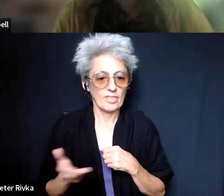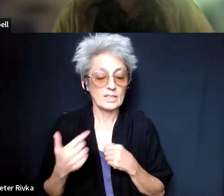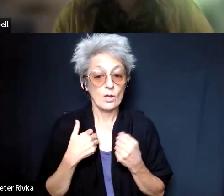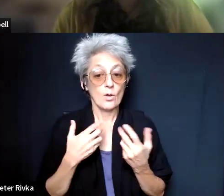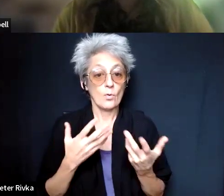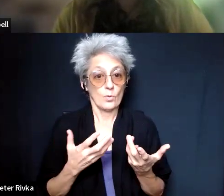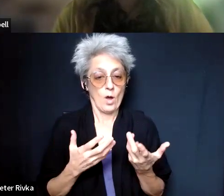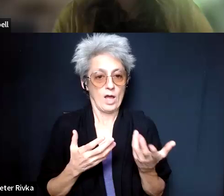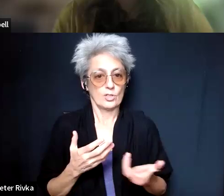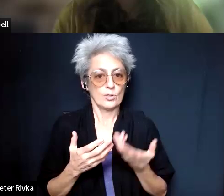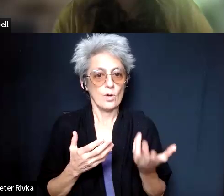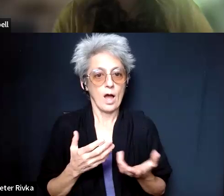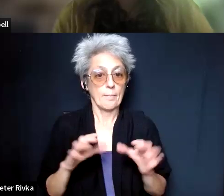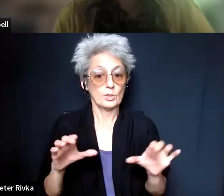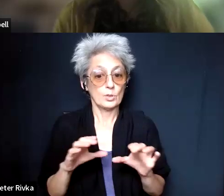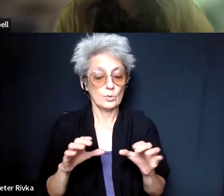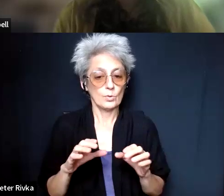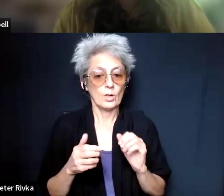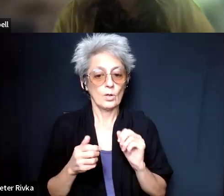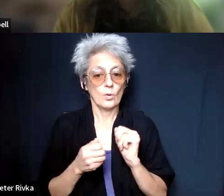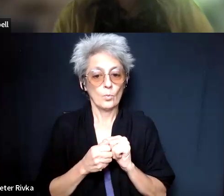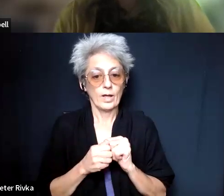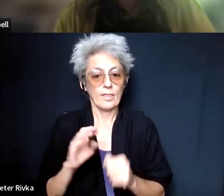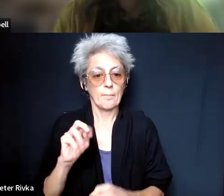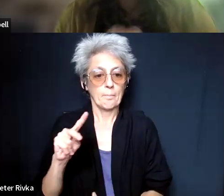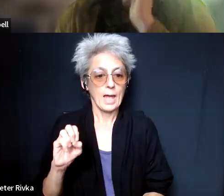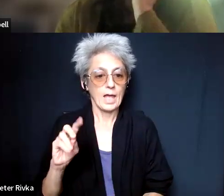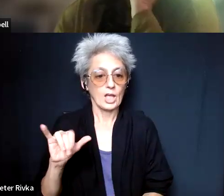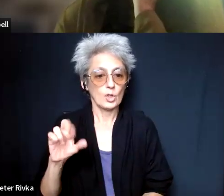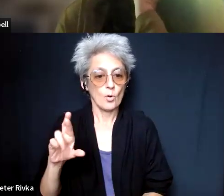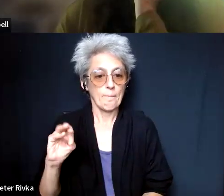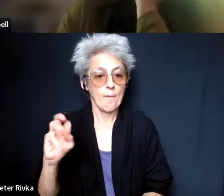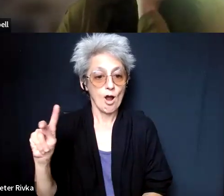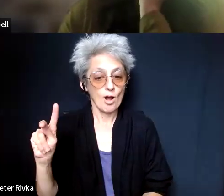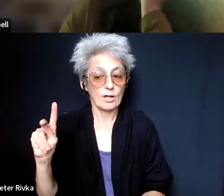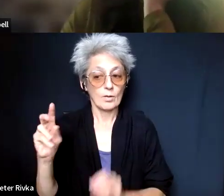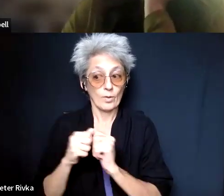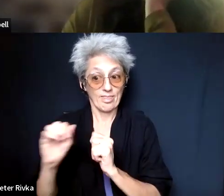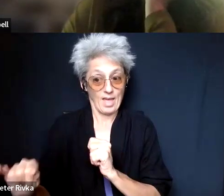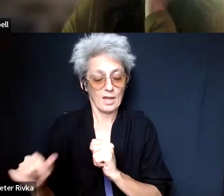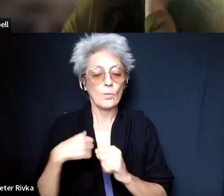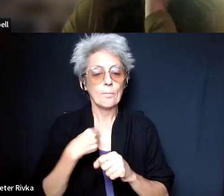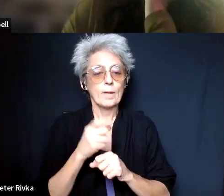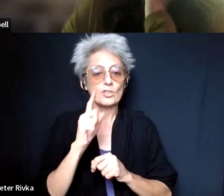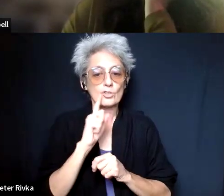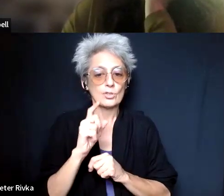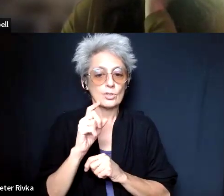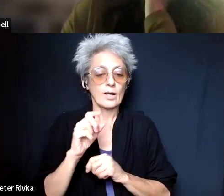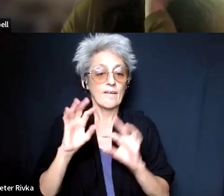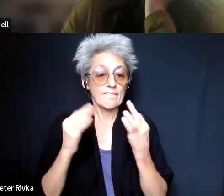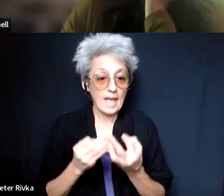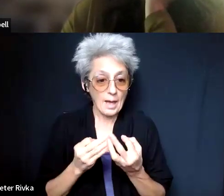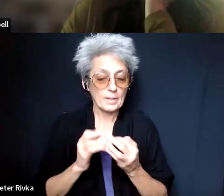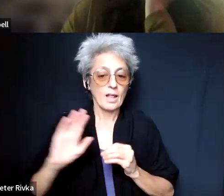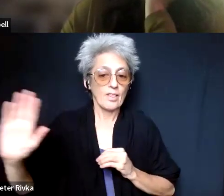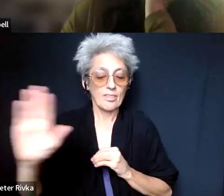to do in conjunction with Make Your Mark is assure that the opinions and perspectives of family members and people